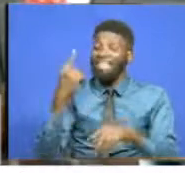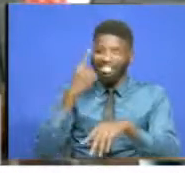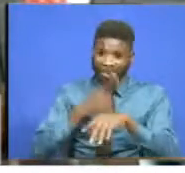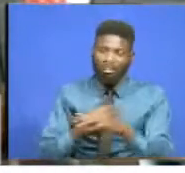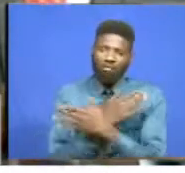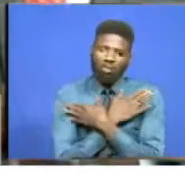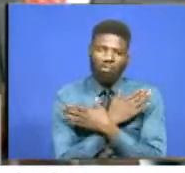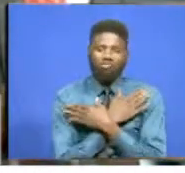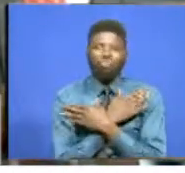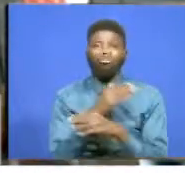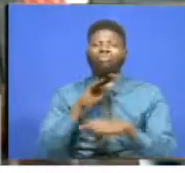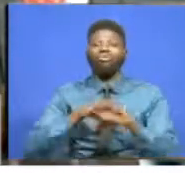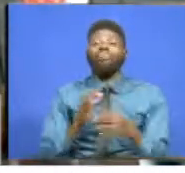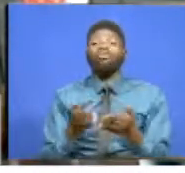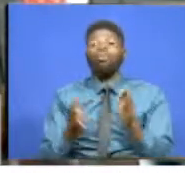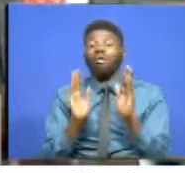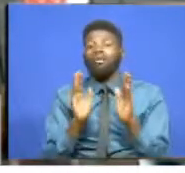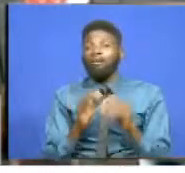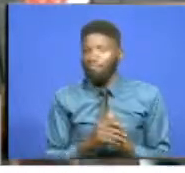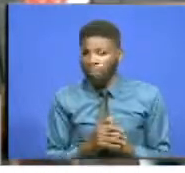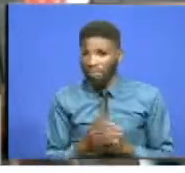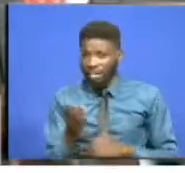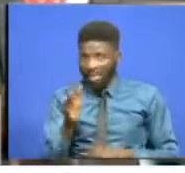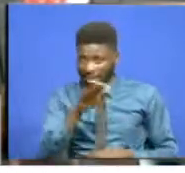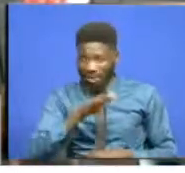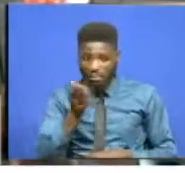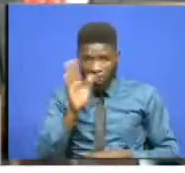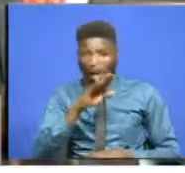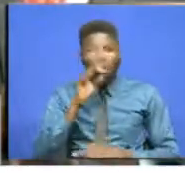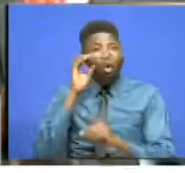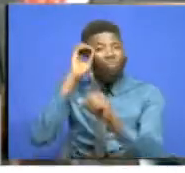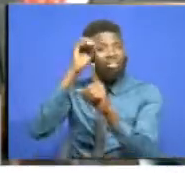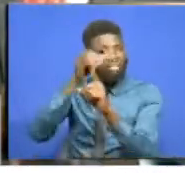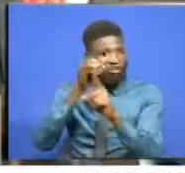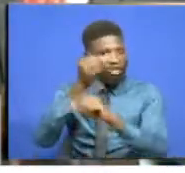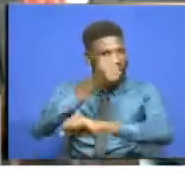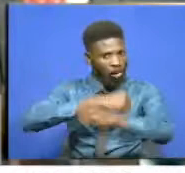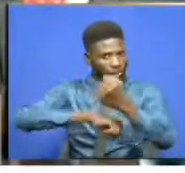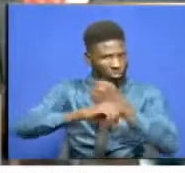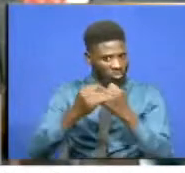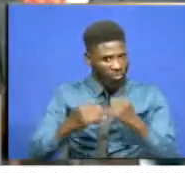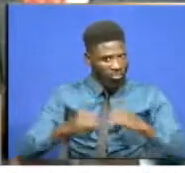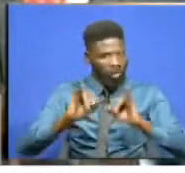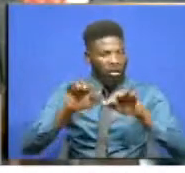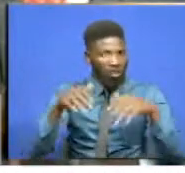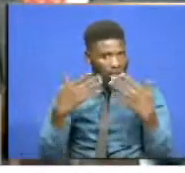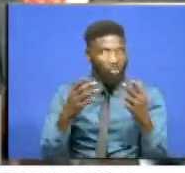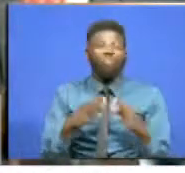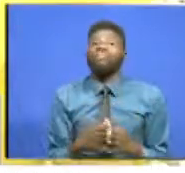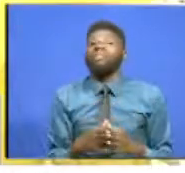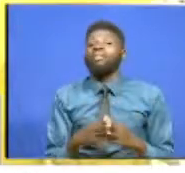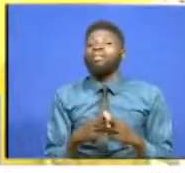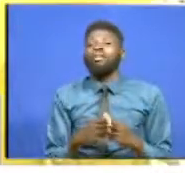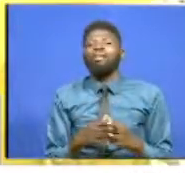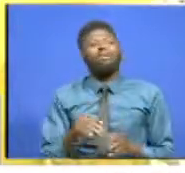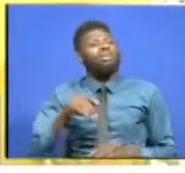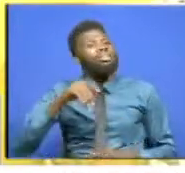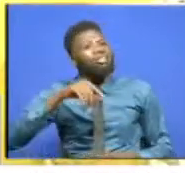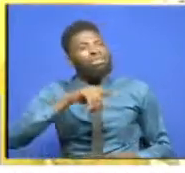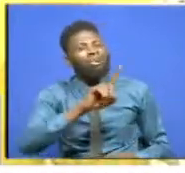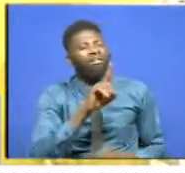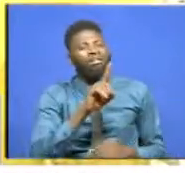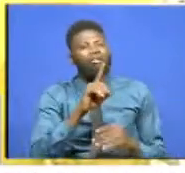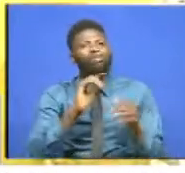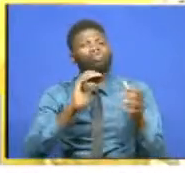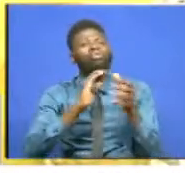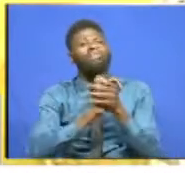But Jubilee delivered. So let me come back to delivery of the objectives. There is a delivery mechanism. How is the ruling